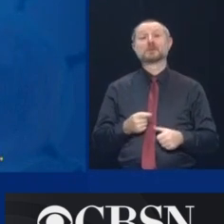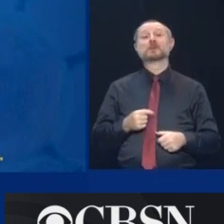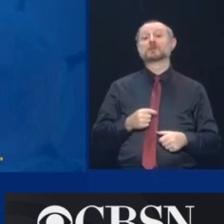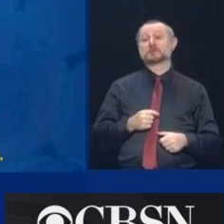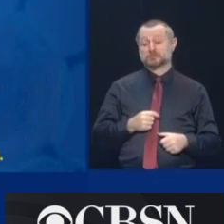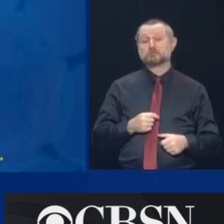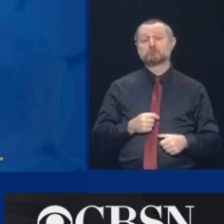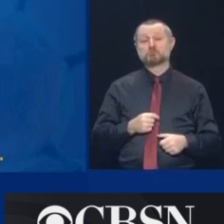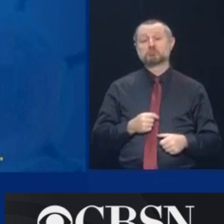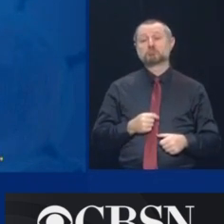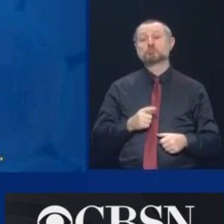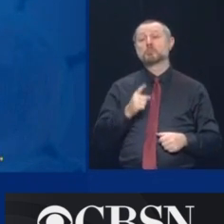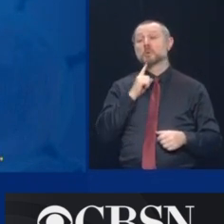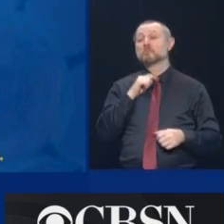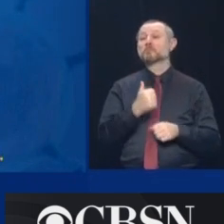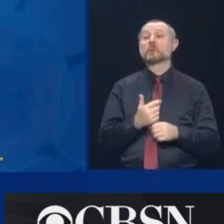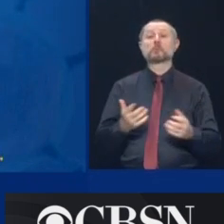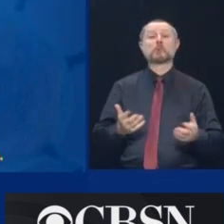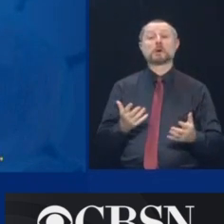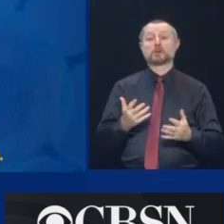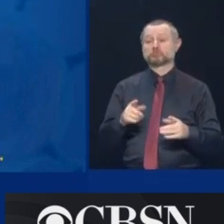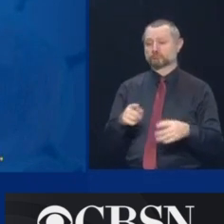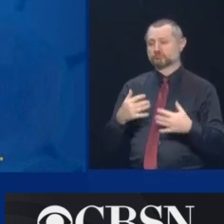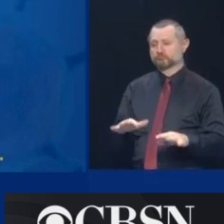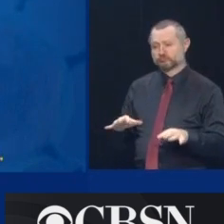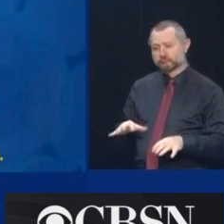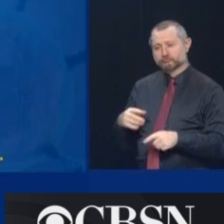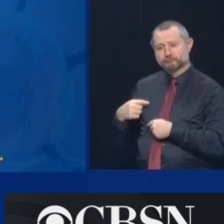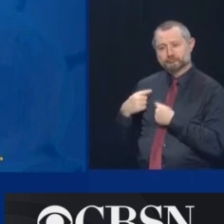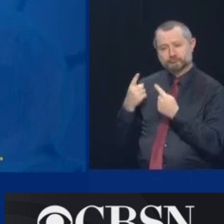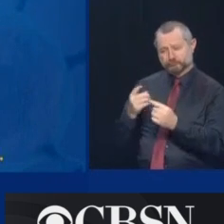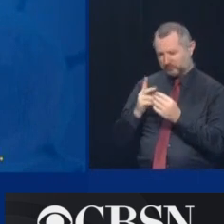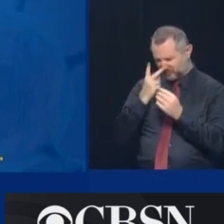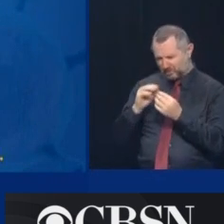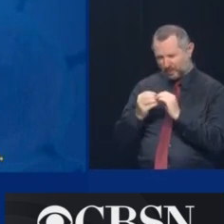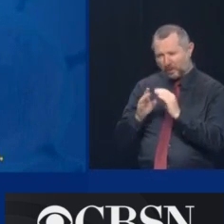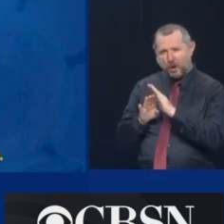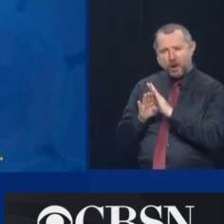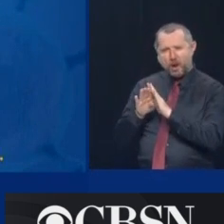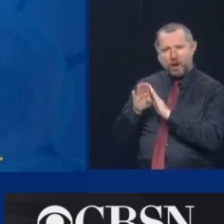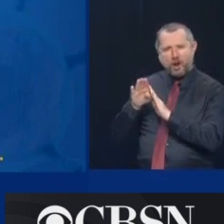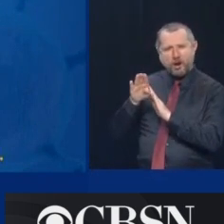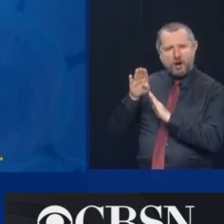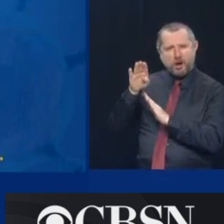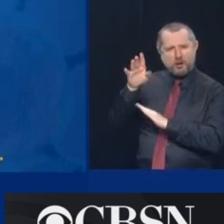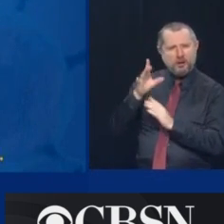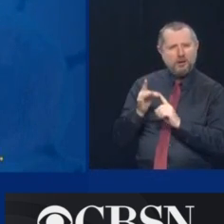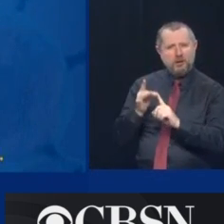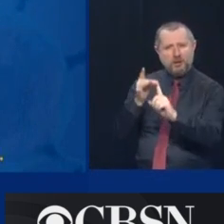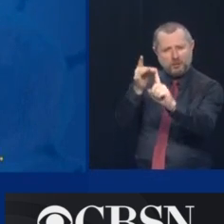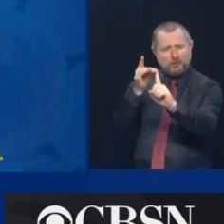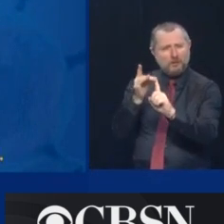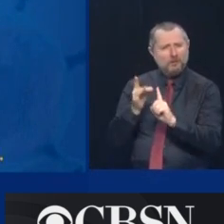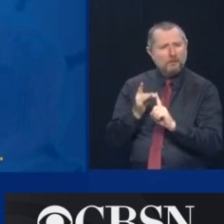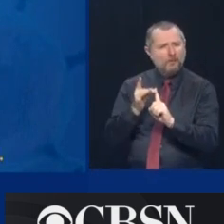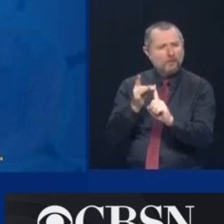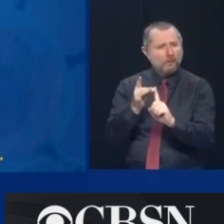by the current rate of increase in COVID, we're going to see a major